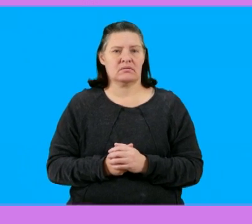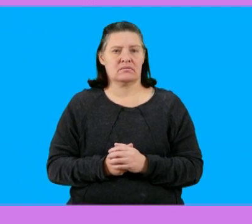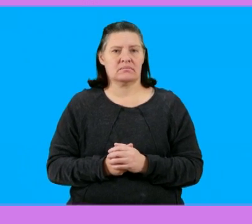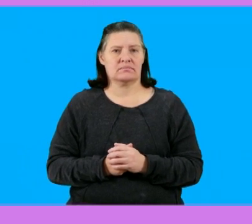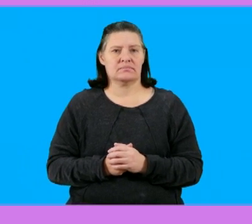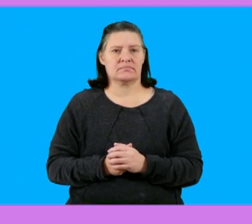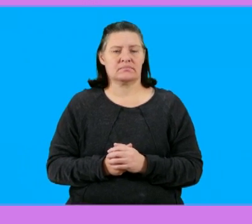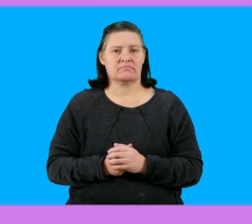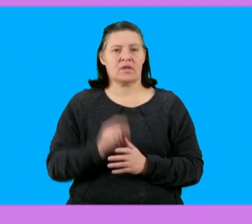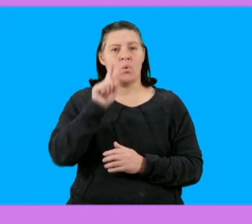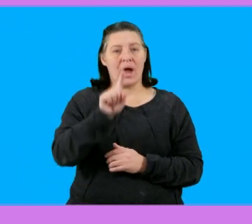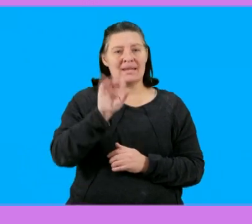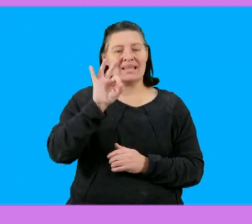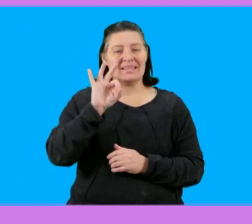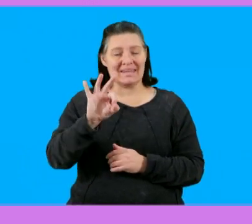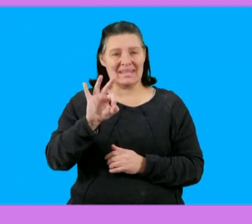Let's try again.